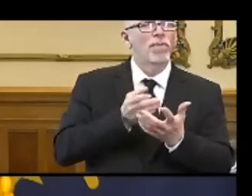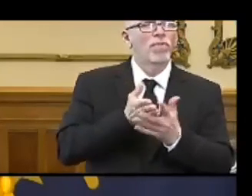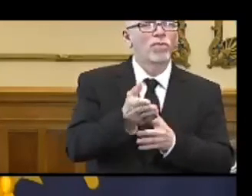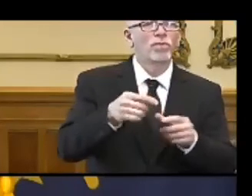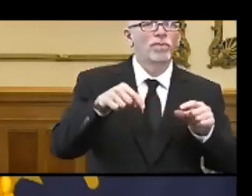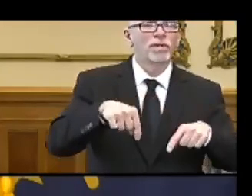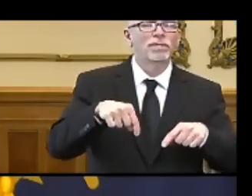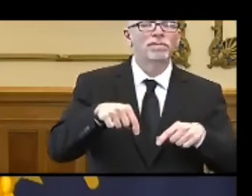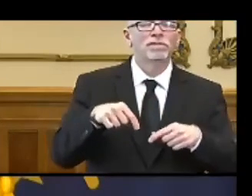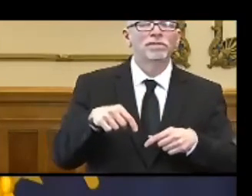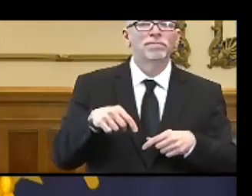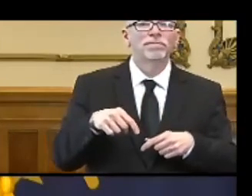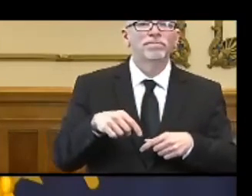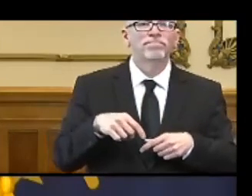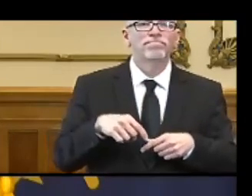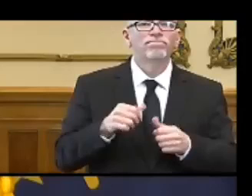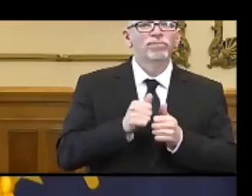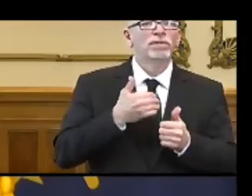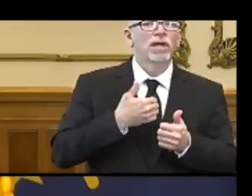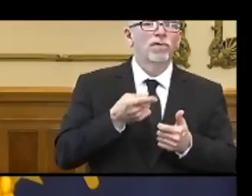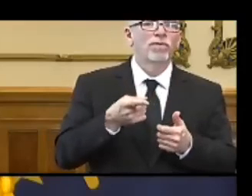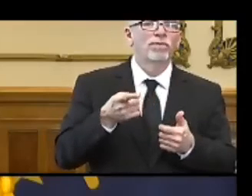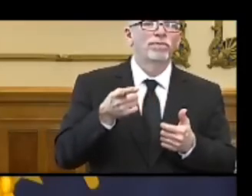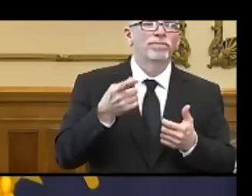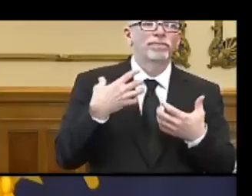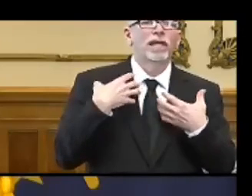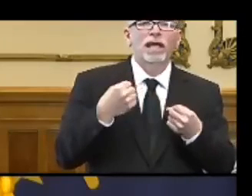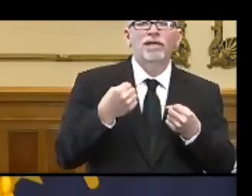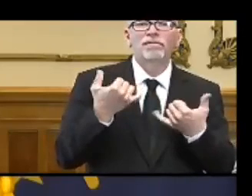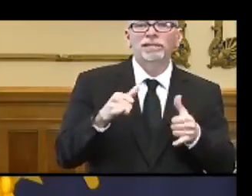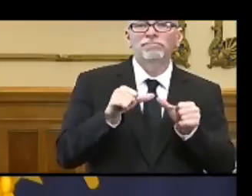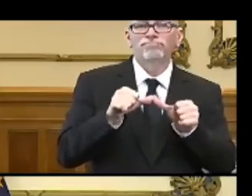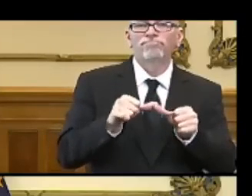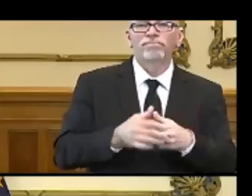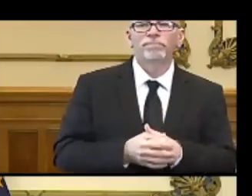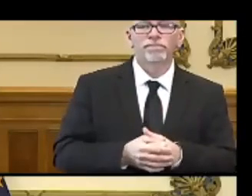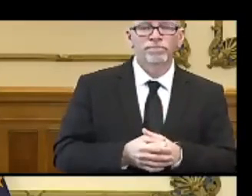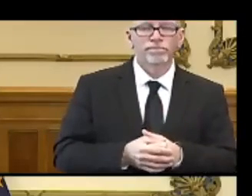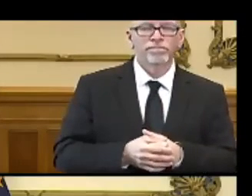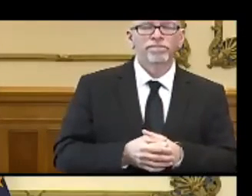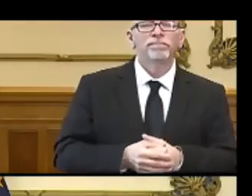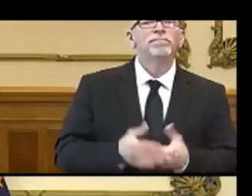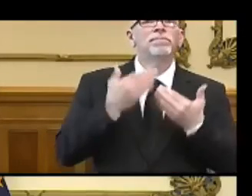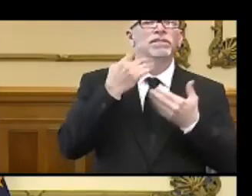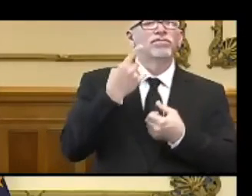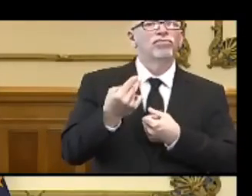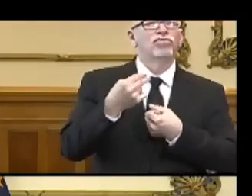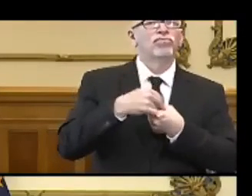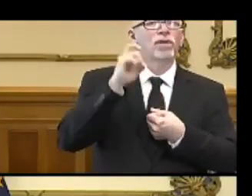this with our health still intact. Thank you for joining